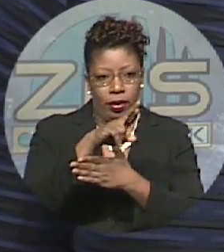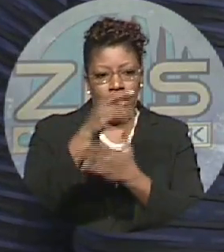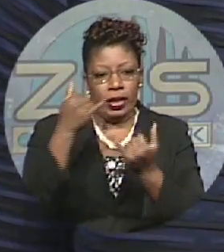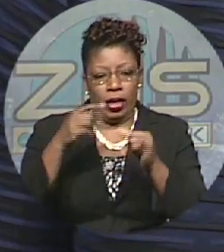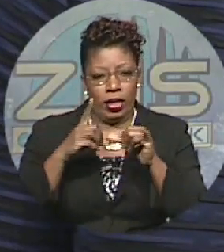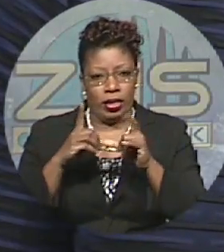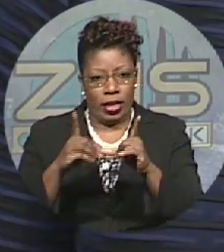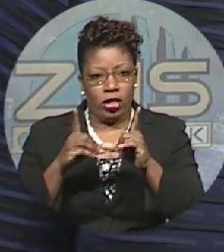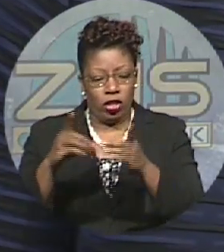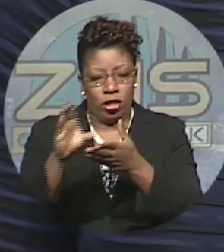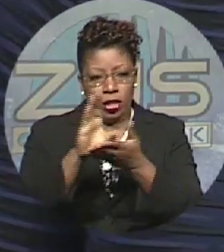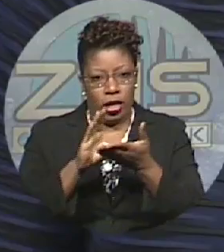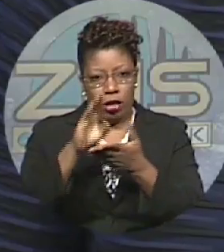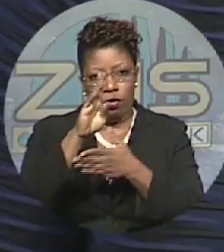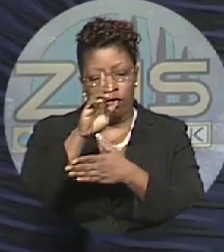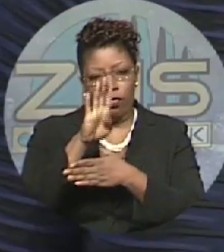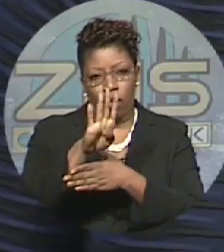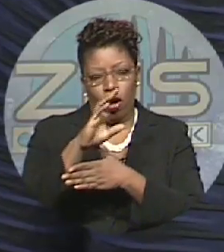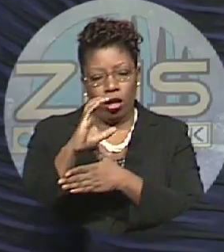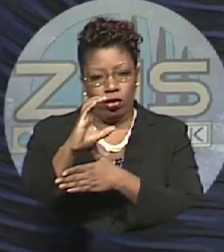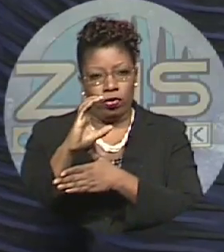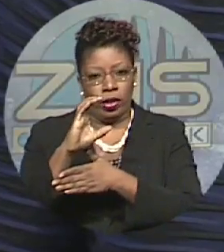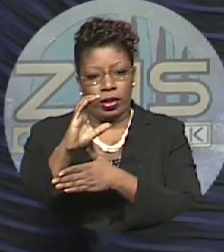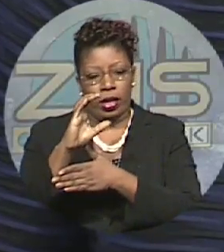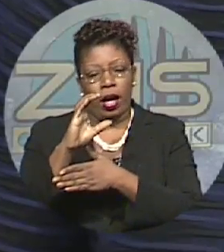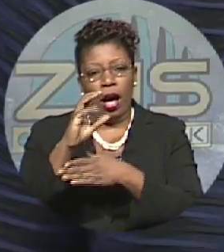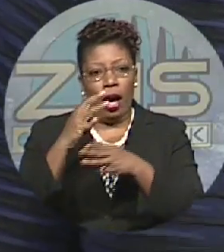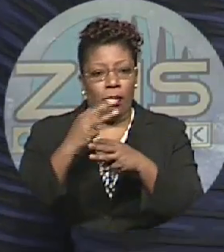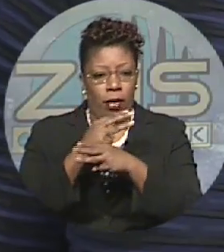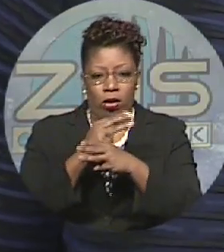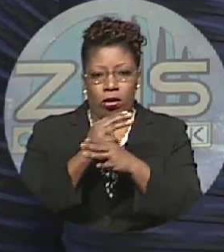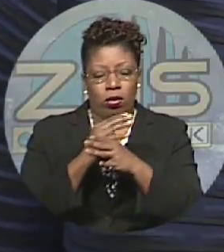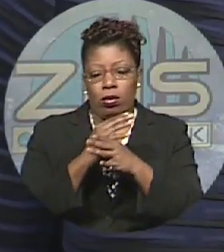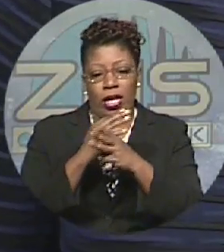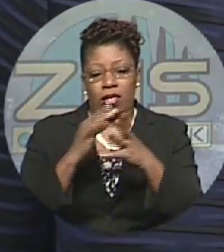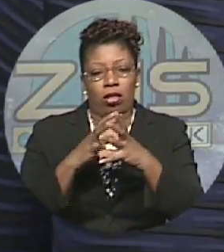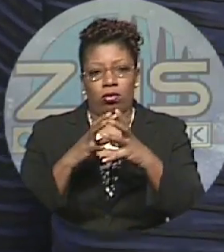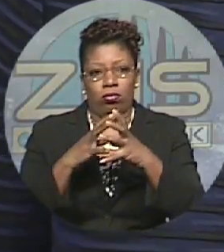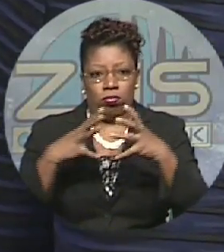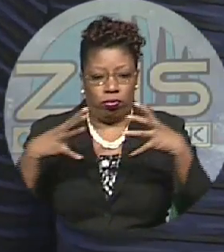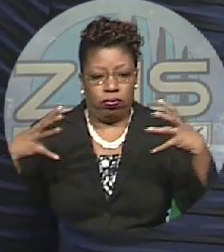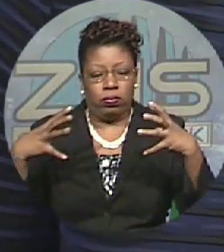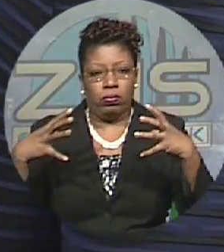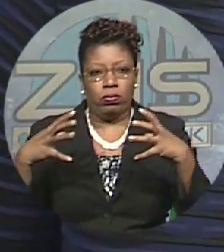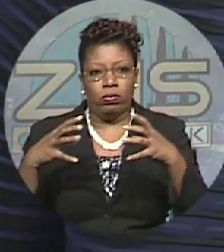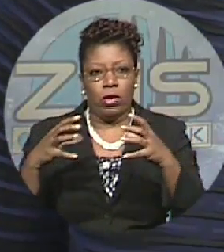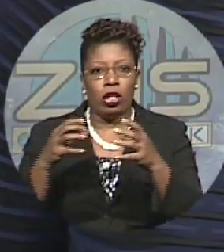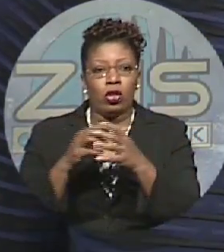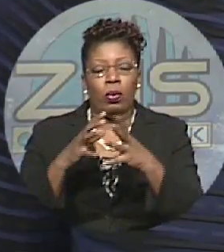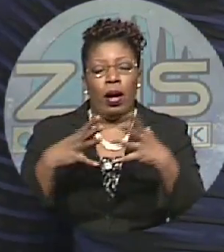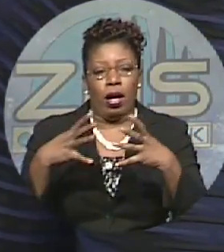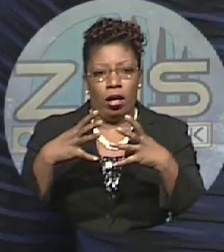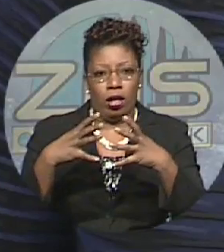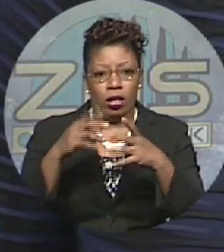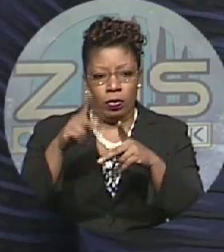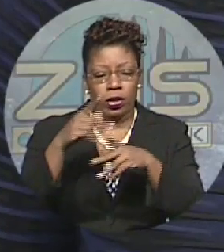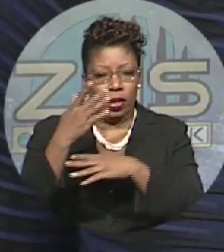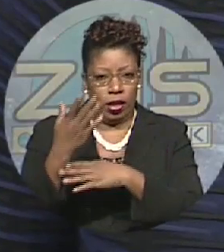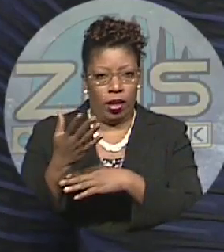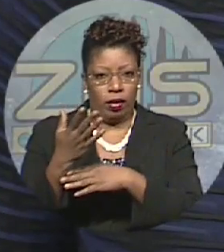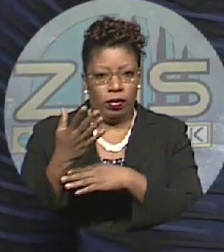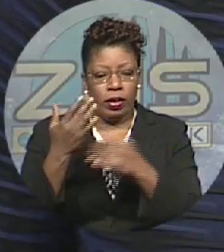housing 496 migrants, well over its capacity. Immigration and Foreign Affairs Minister Fred Mitchell reiterates